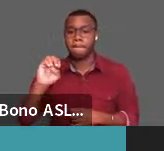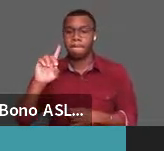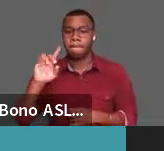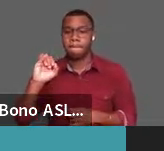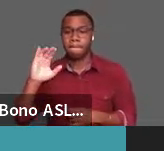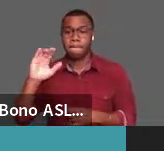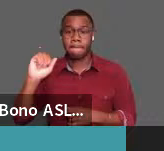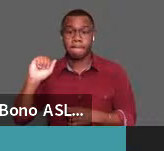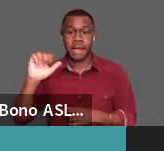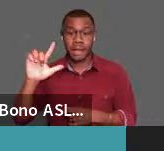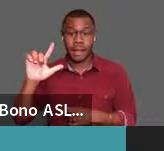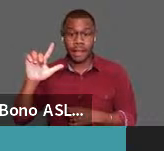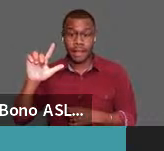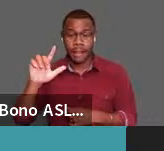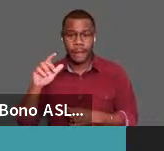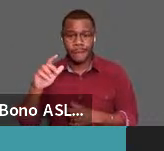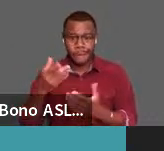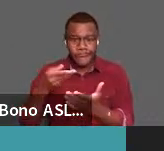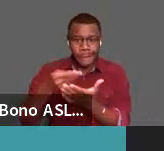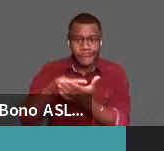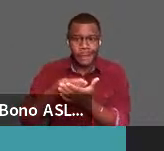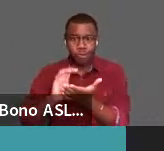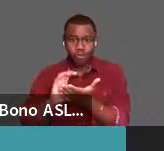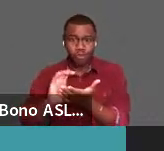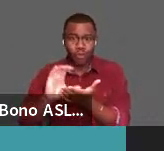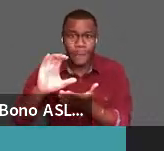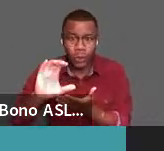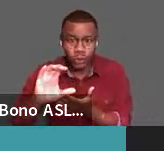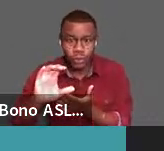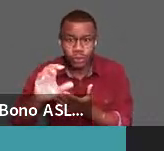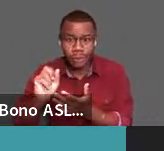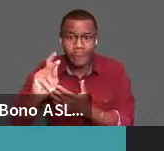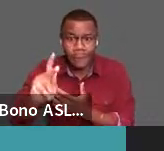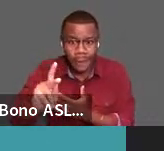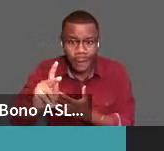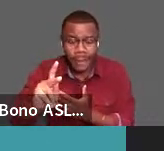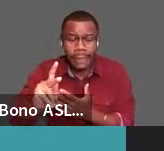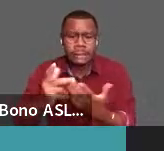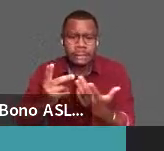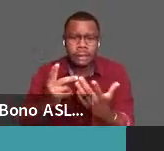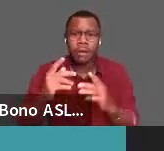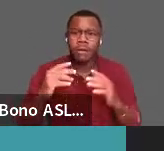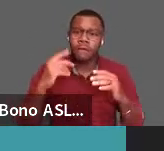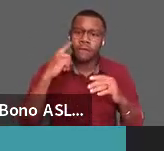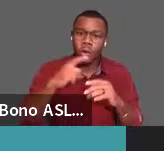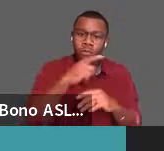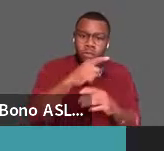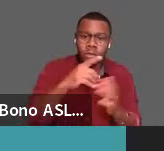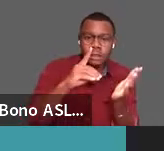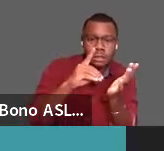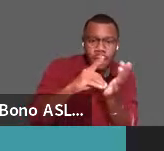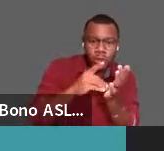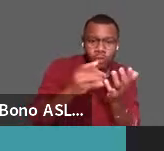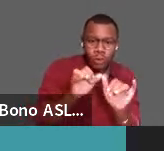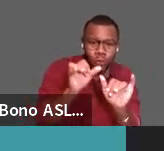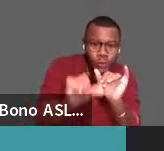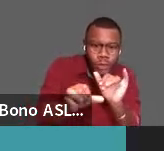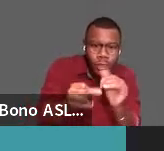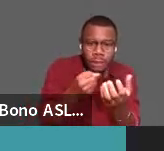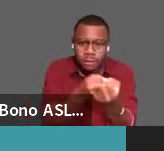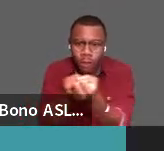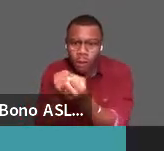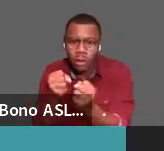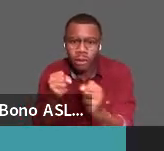to practice in our state and in our county. So that's what I will sum up for now. And I thank you all for